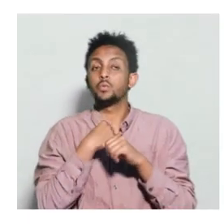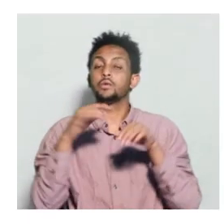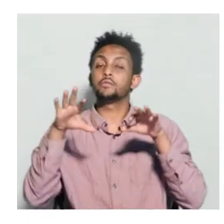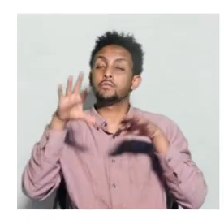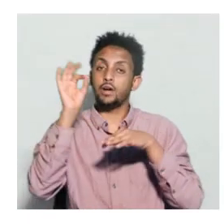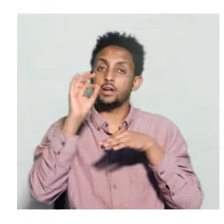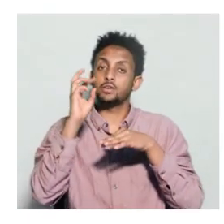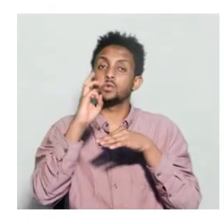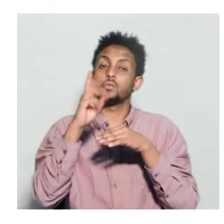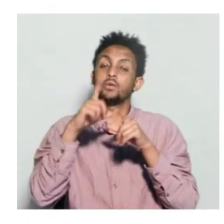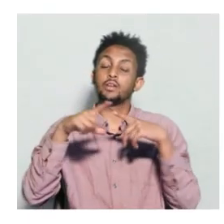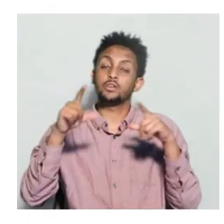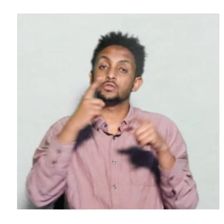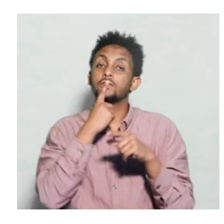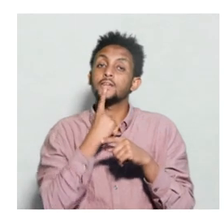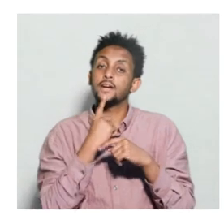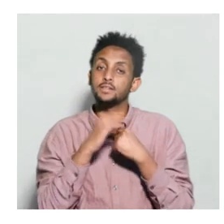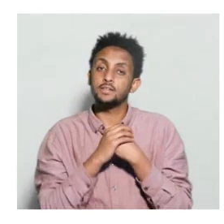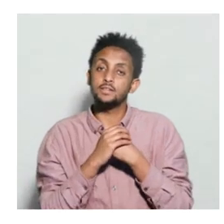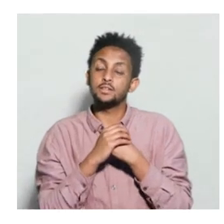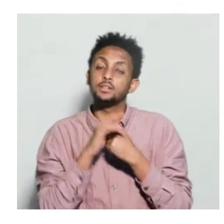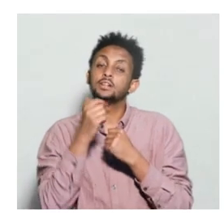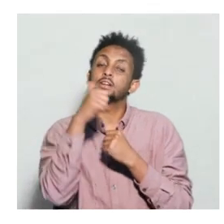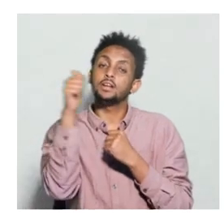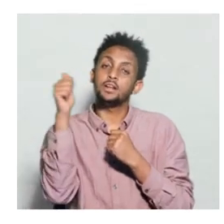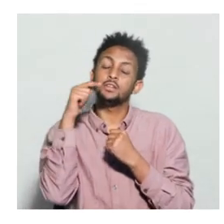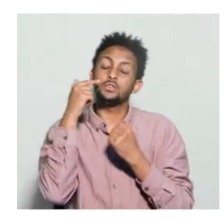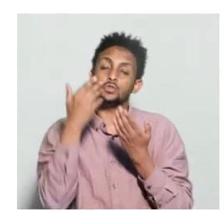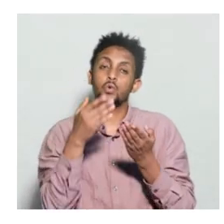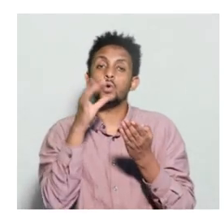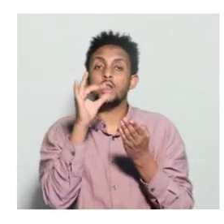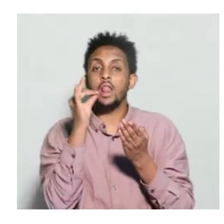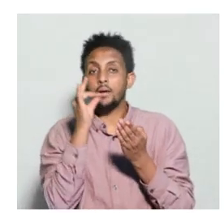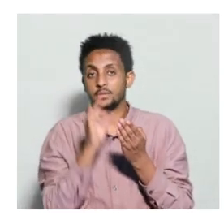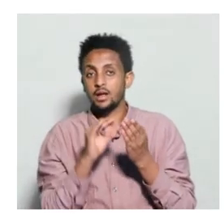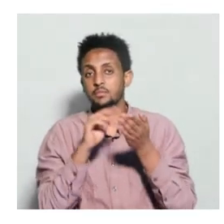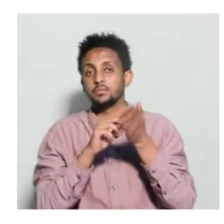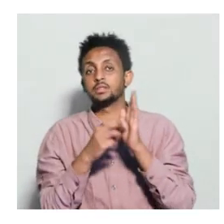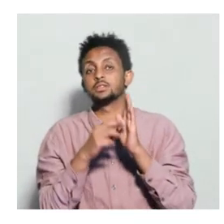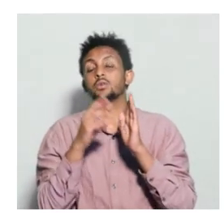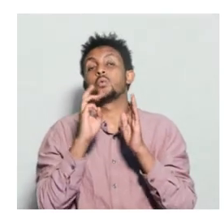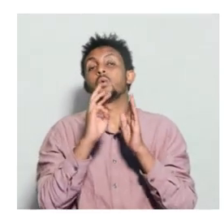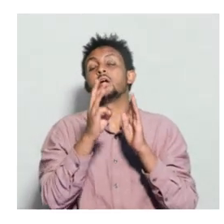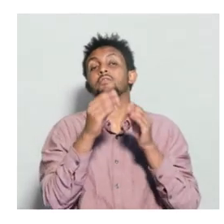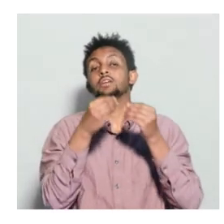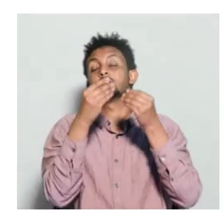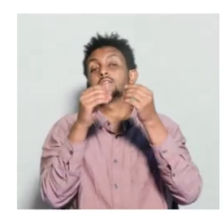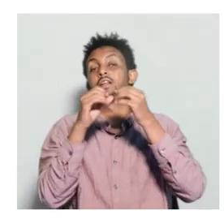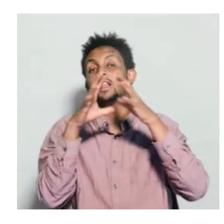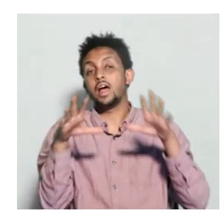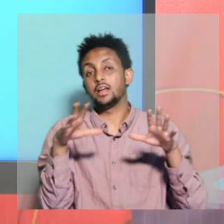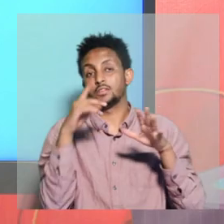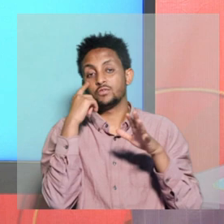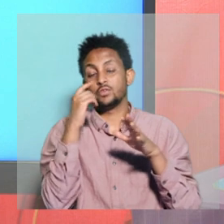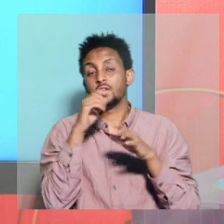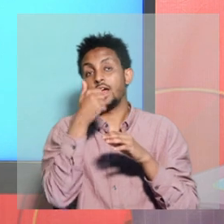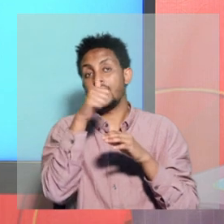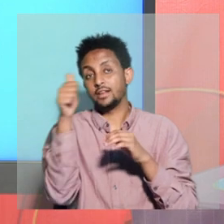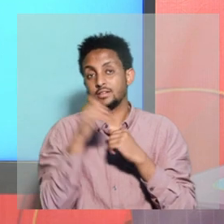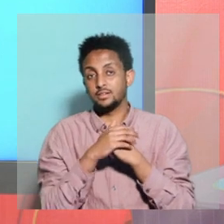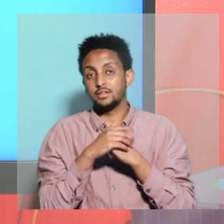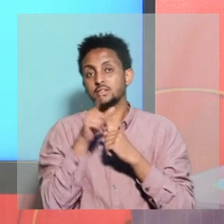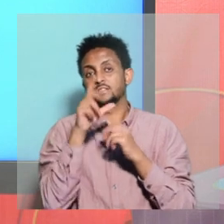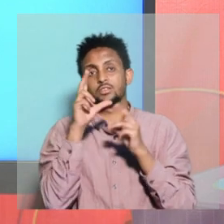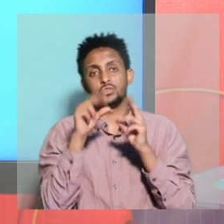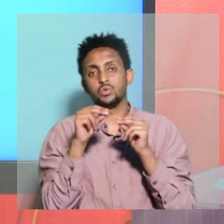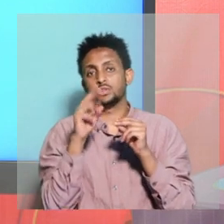find the wavelengths of red in air. So lambda is the wavelengths of a given light in air, and